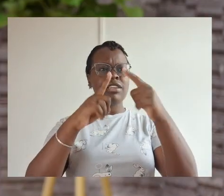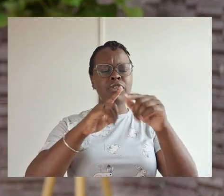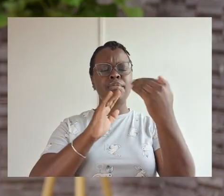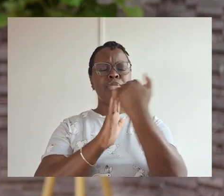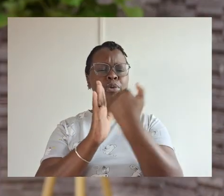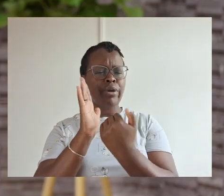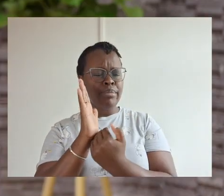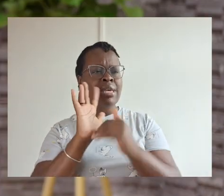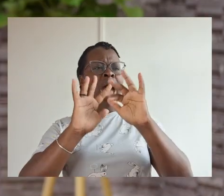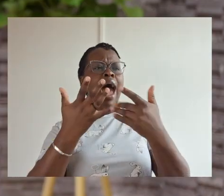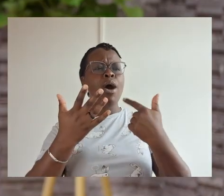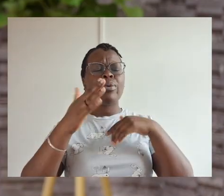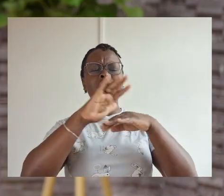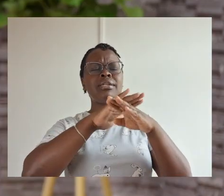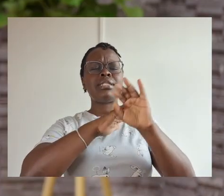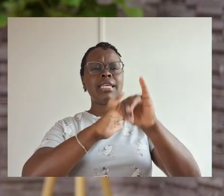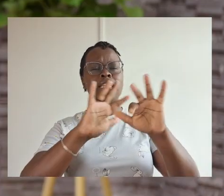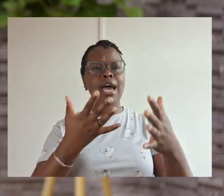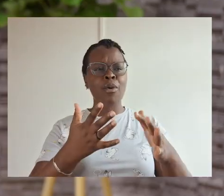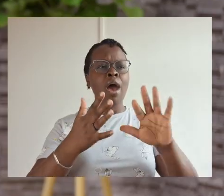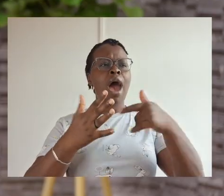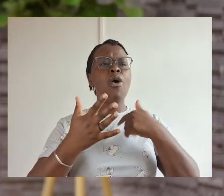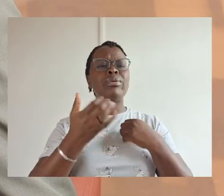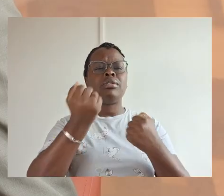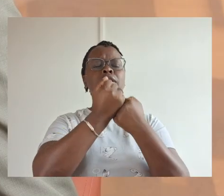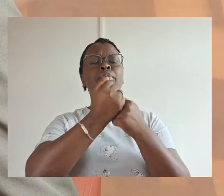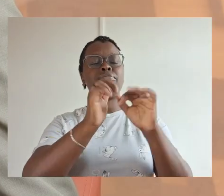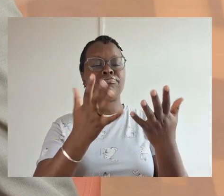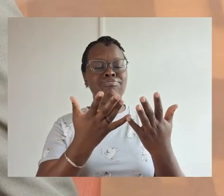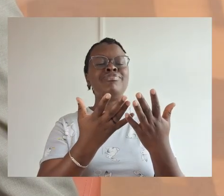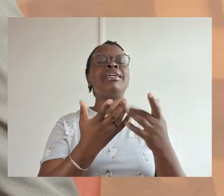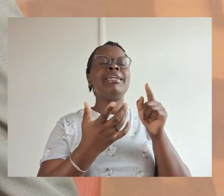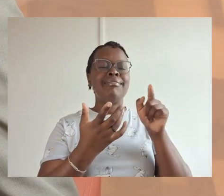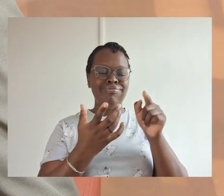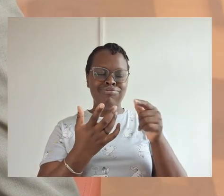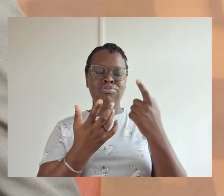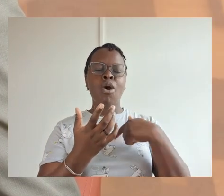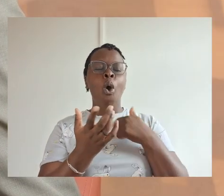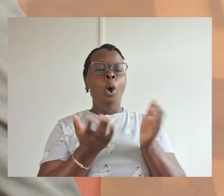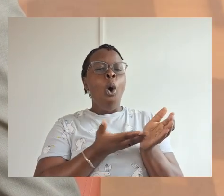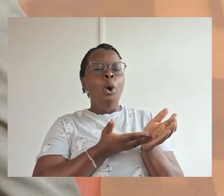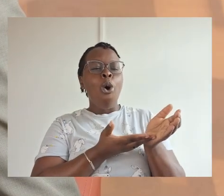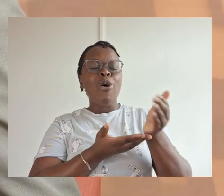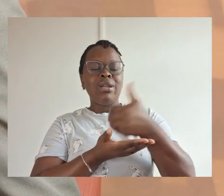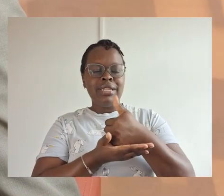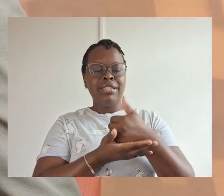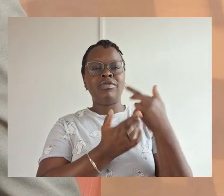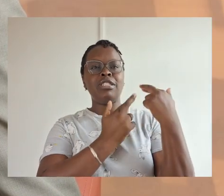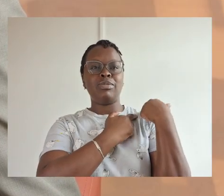we bridge this gap? We can bridge this gap by collective responsibility. Collective responsibility, I